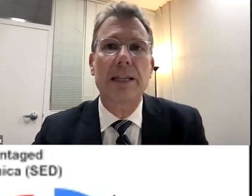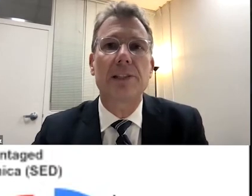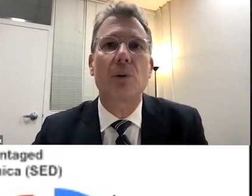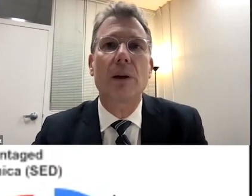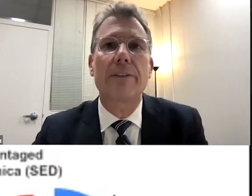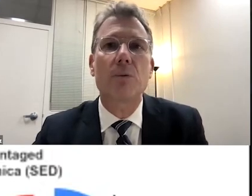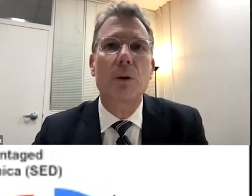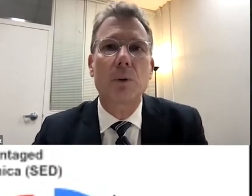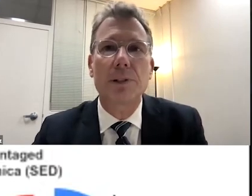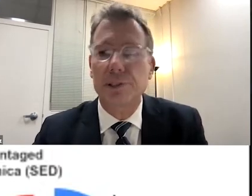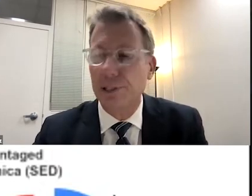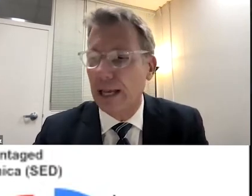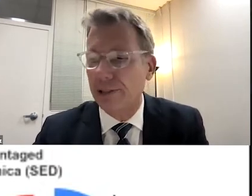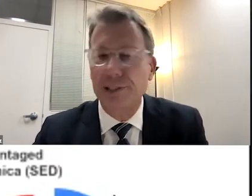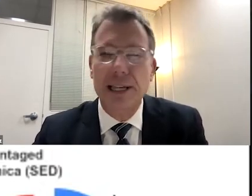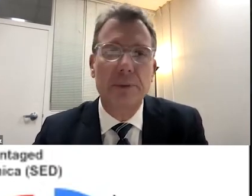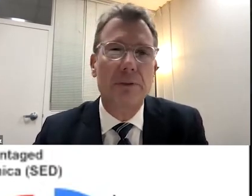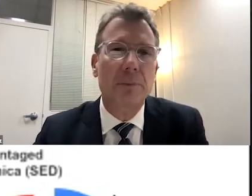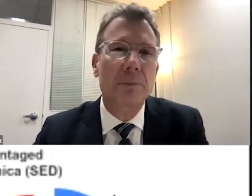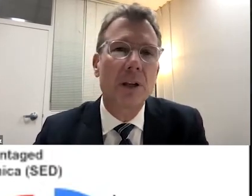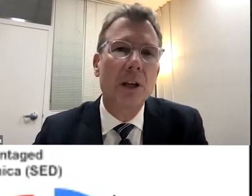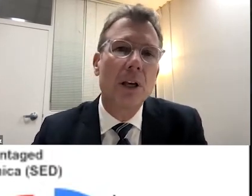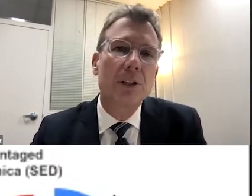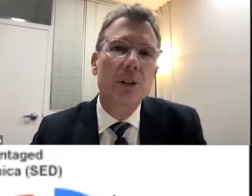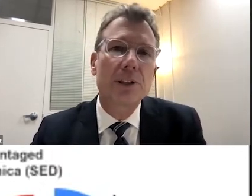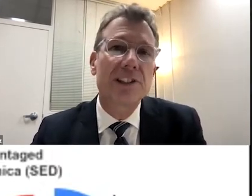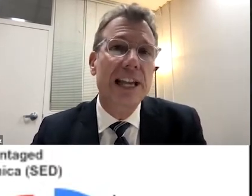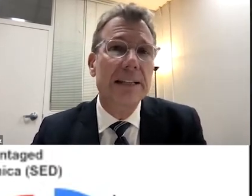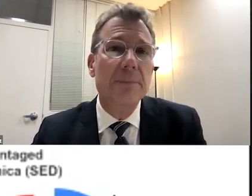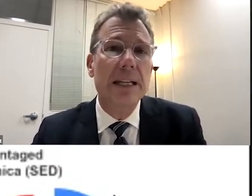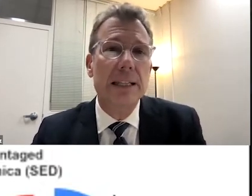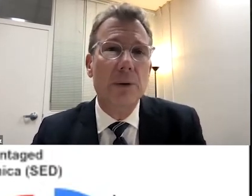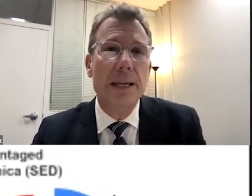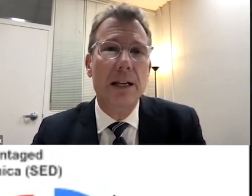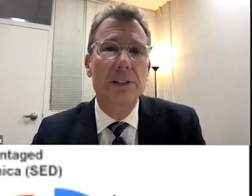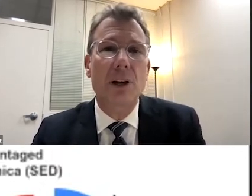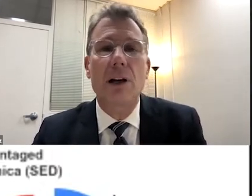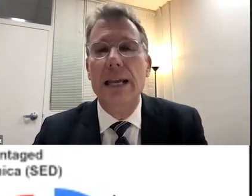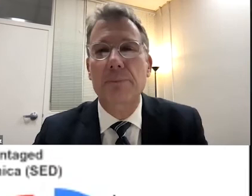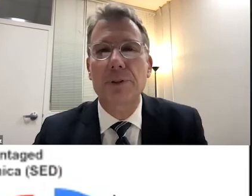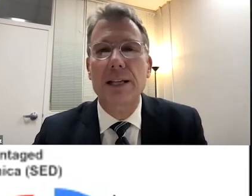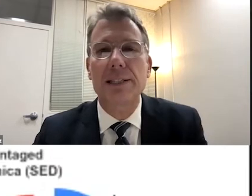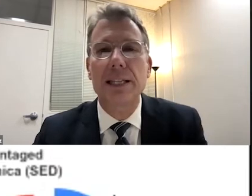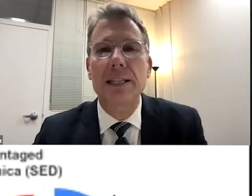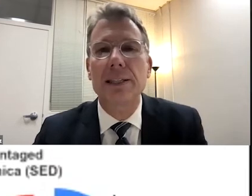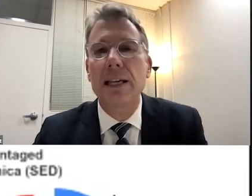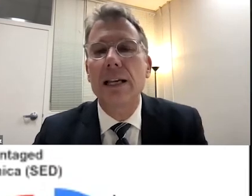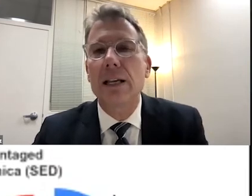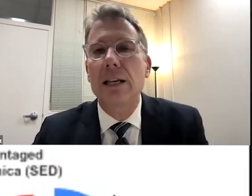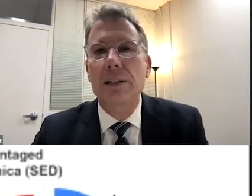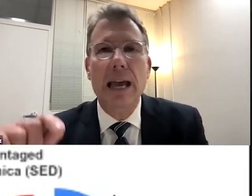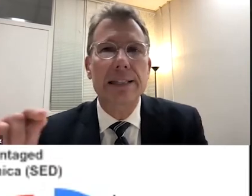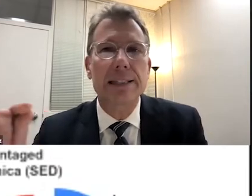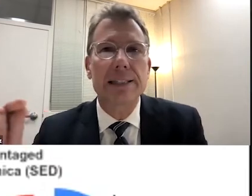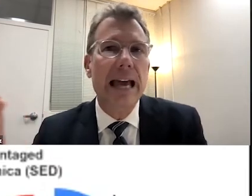to speed so everyone was at the same level. So the second meeting that we held on April 19th, that